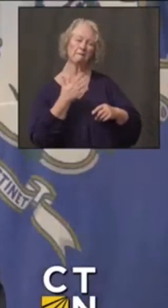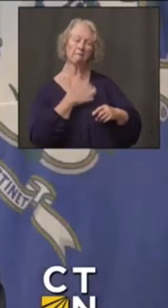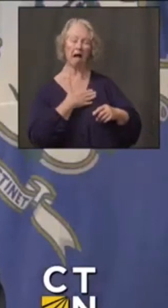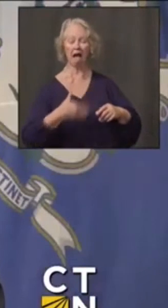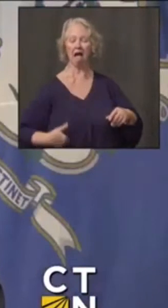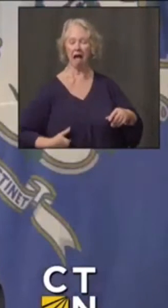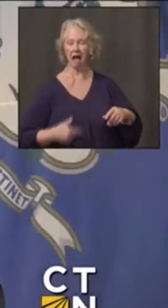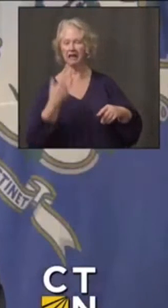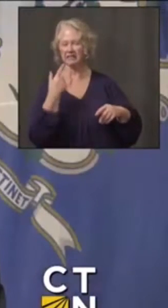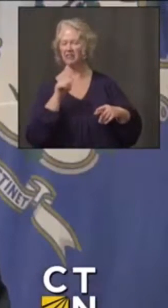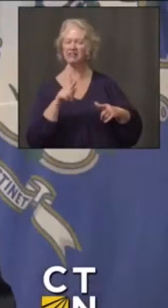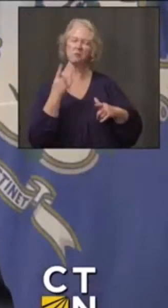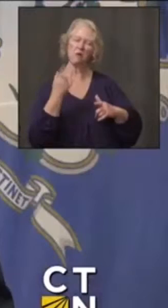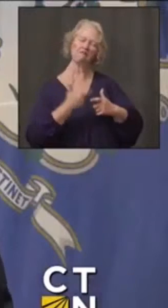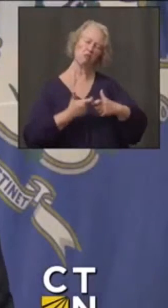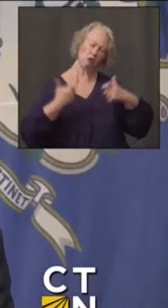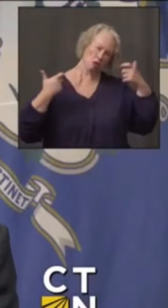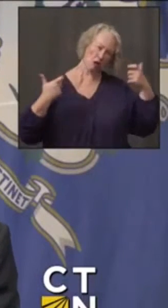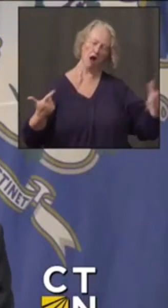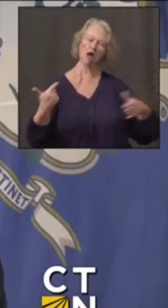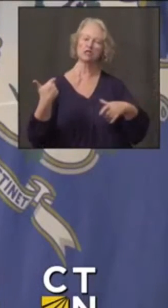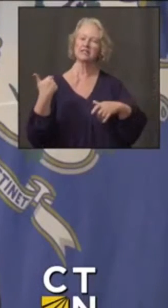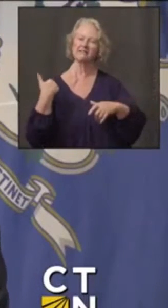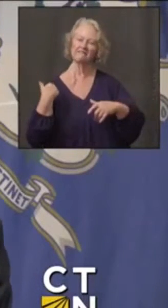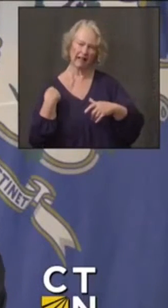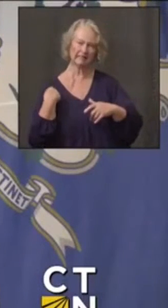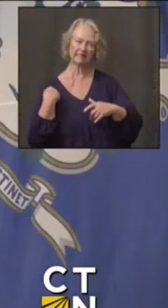largest vaccination effort in the history of the world.